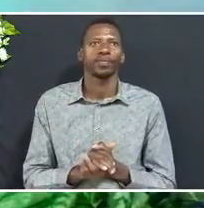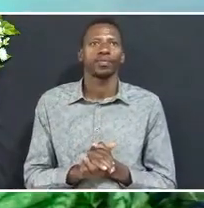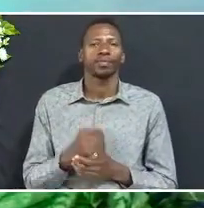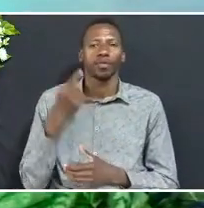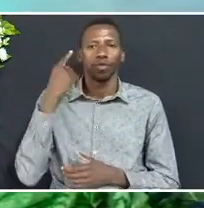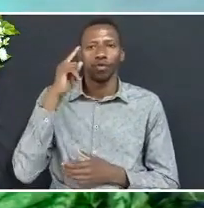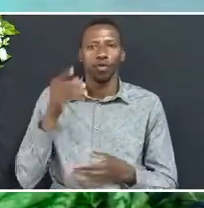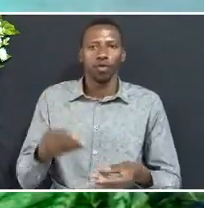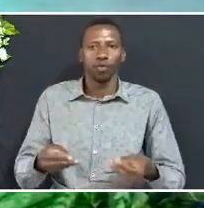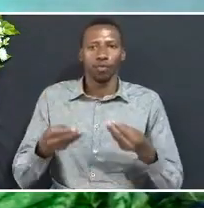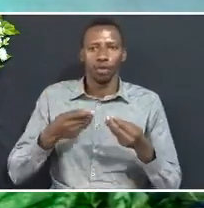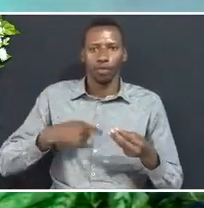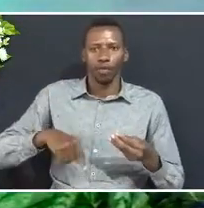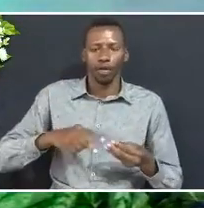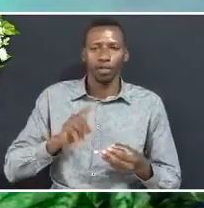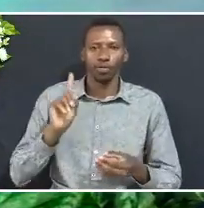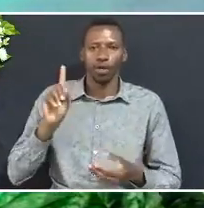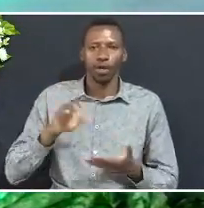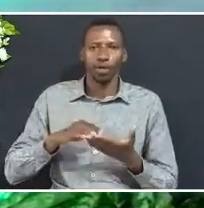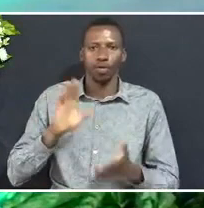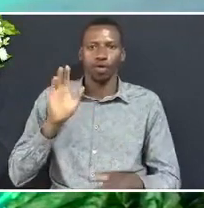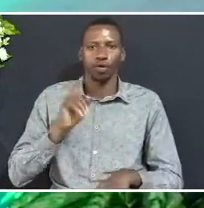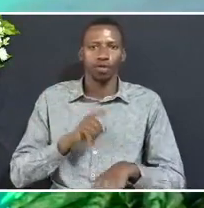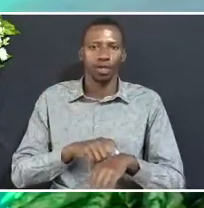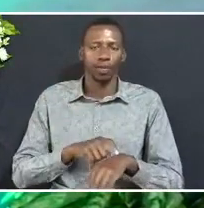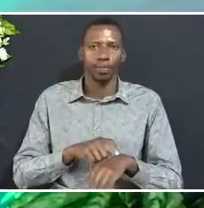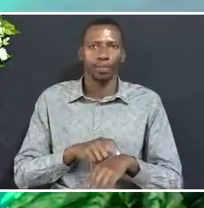for giving us one more time